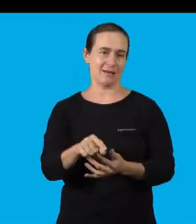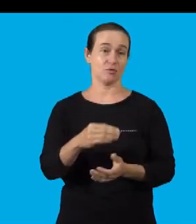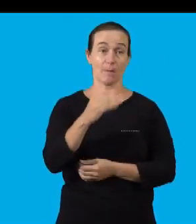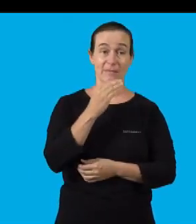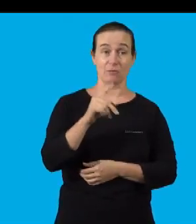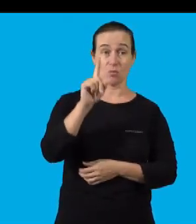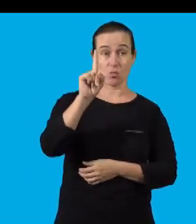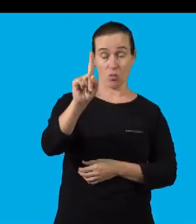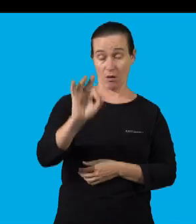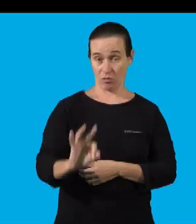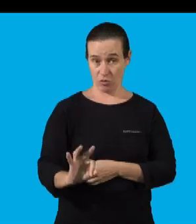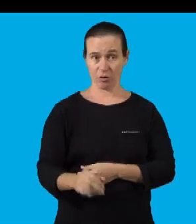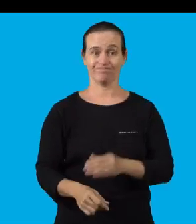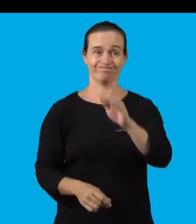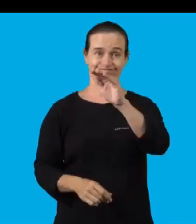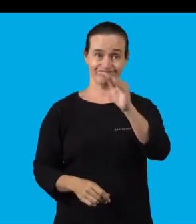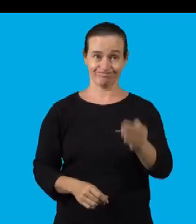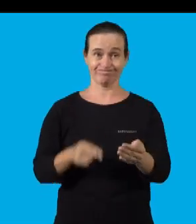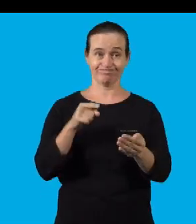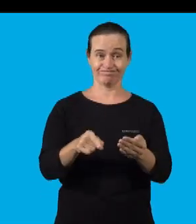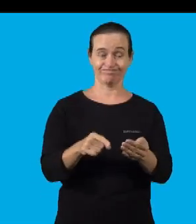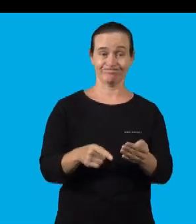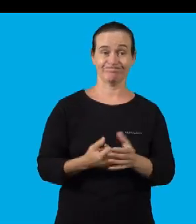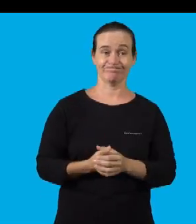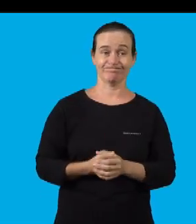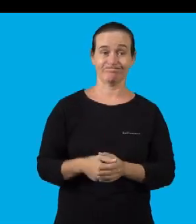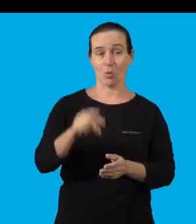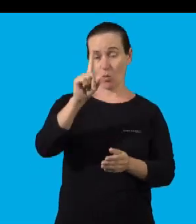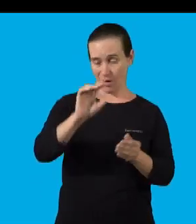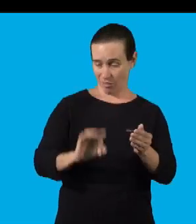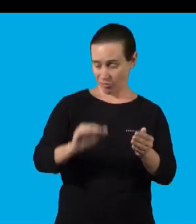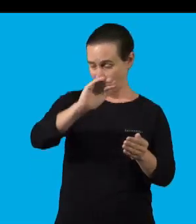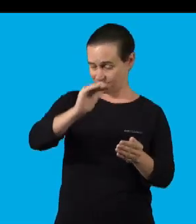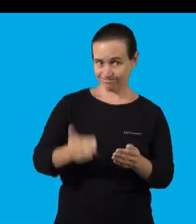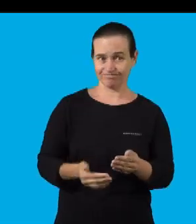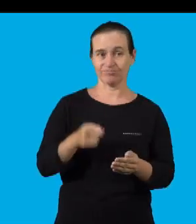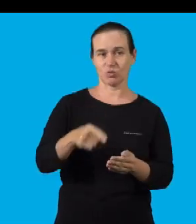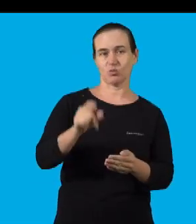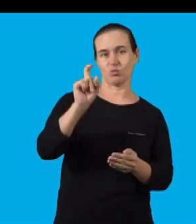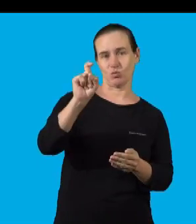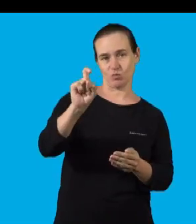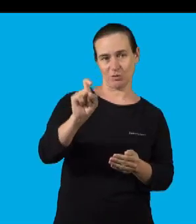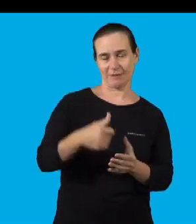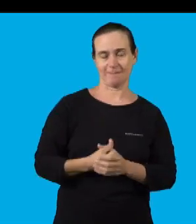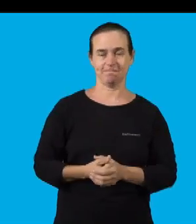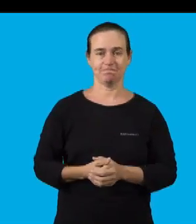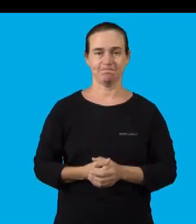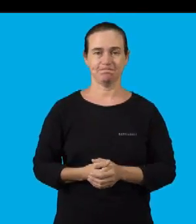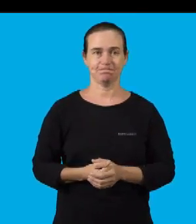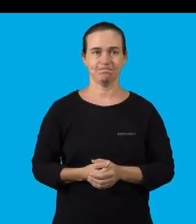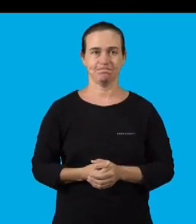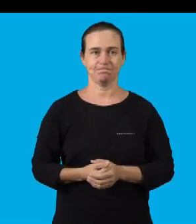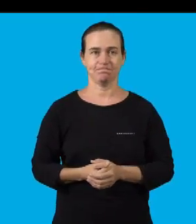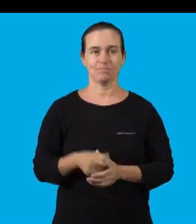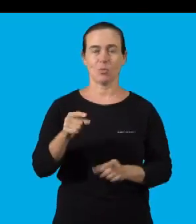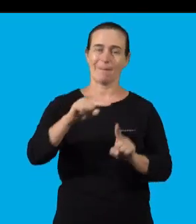say 1/3, and this is multiplied by 1/3 to the exponent of